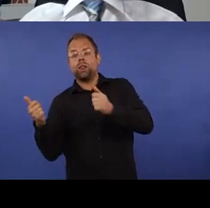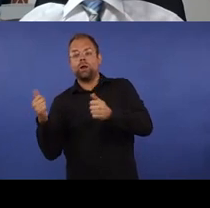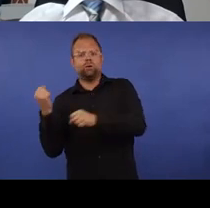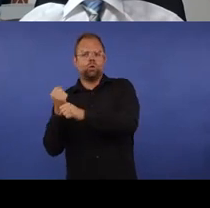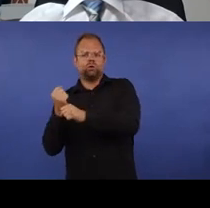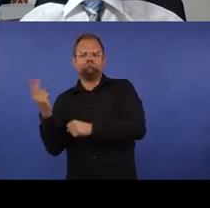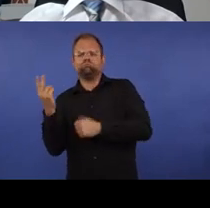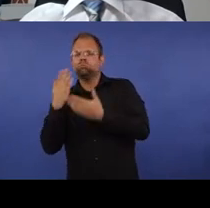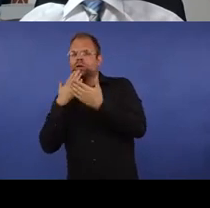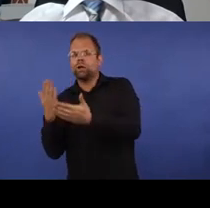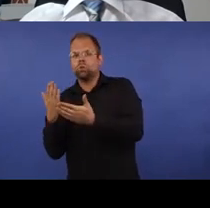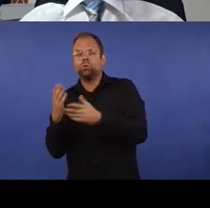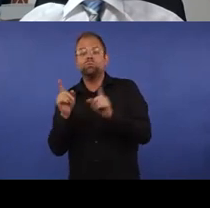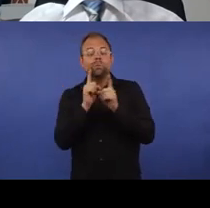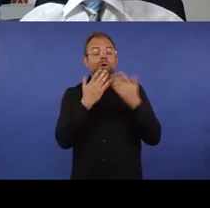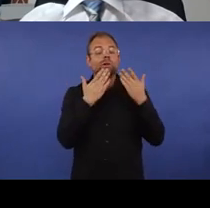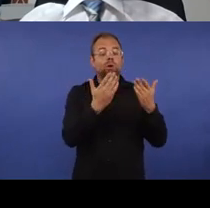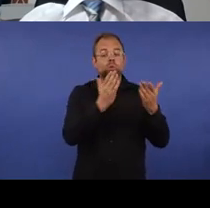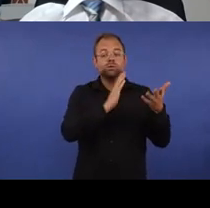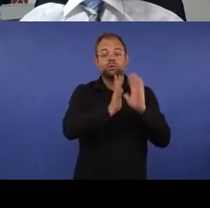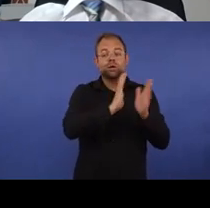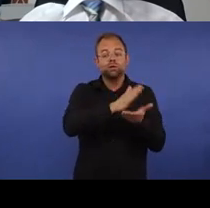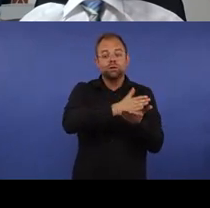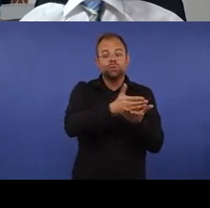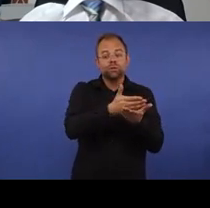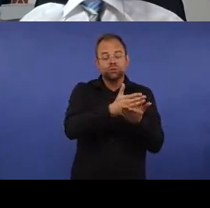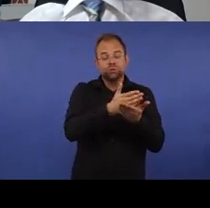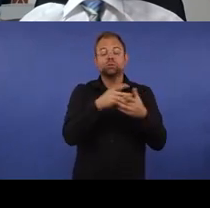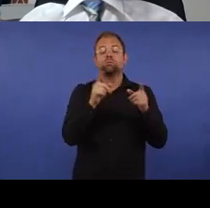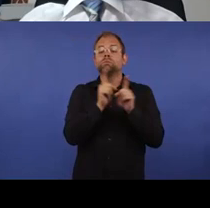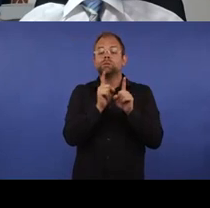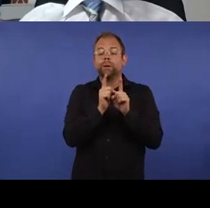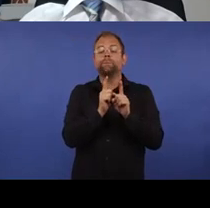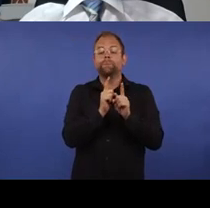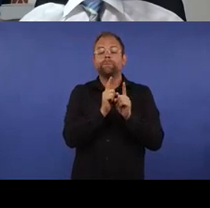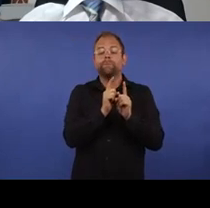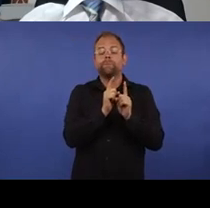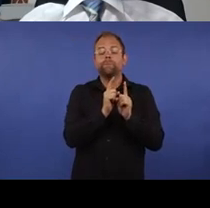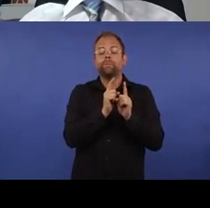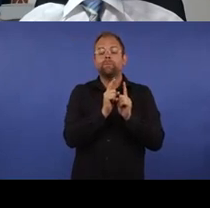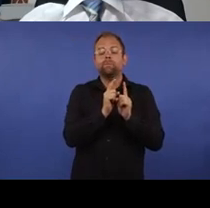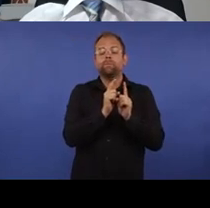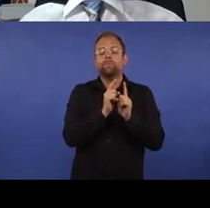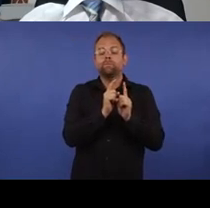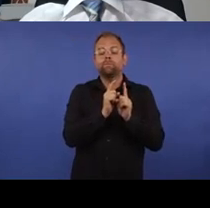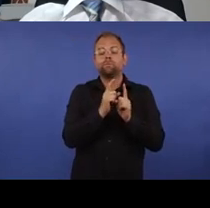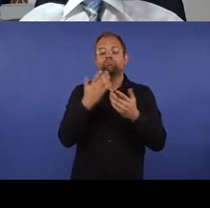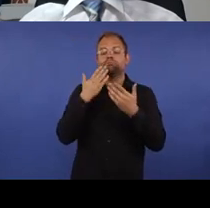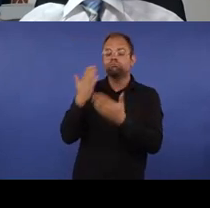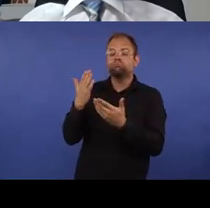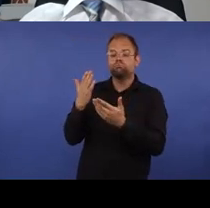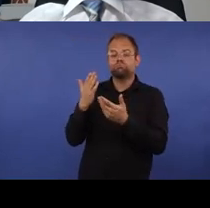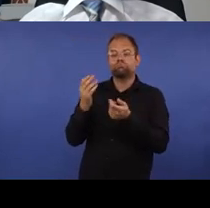who facilitated for us the captioning. So thank you all. Let's join forces. Let's